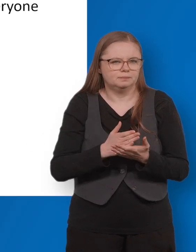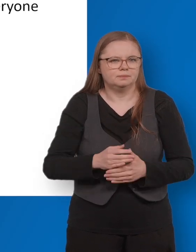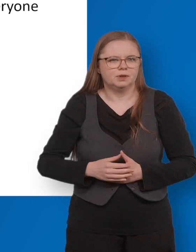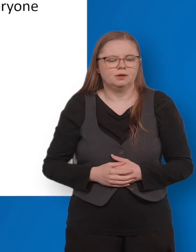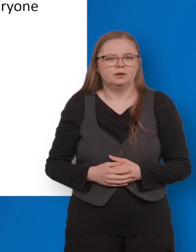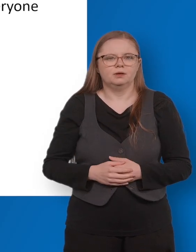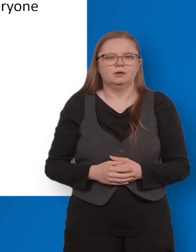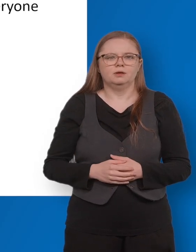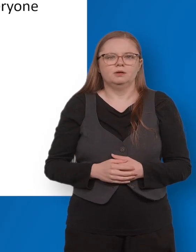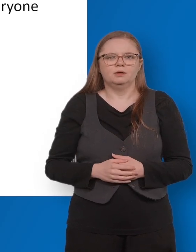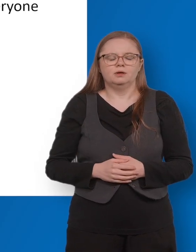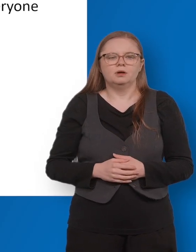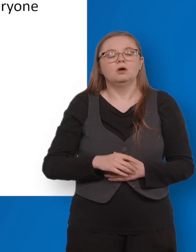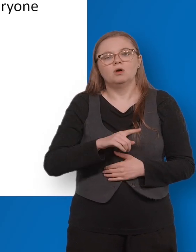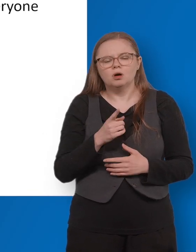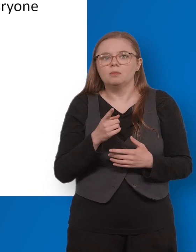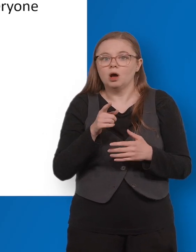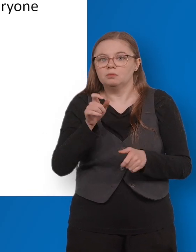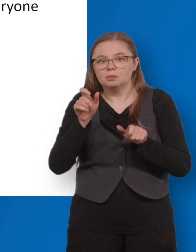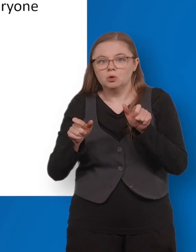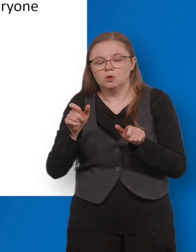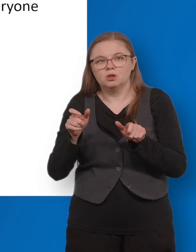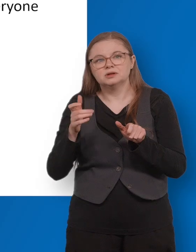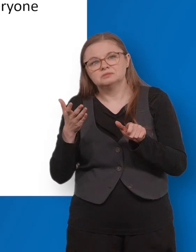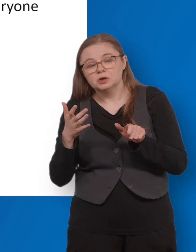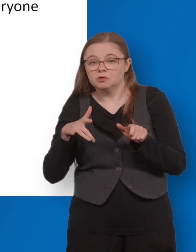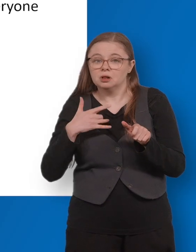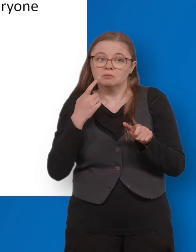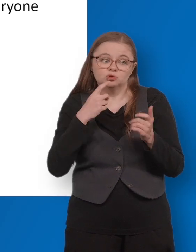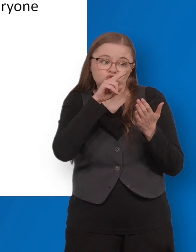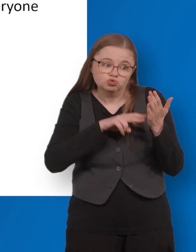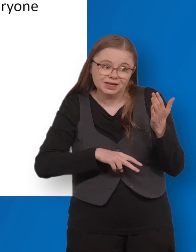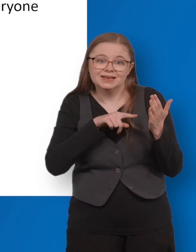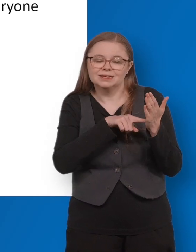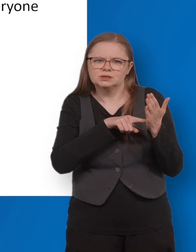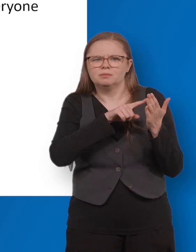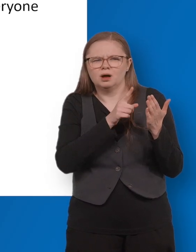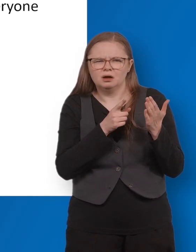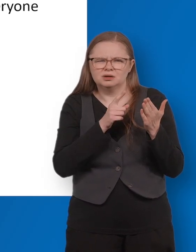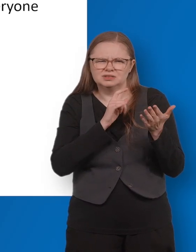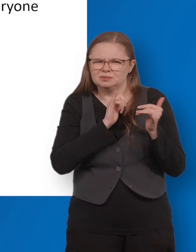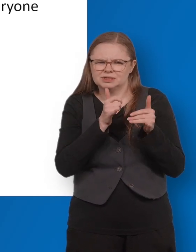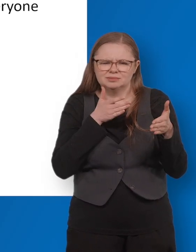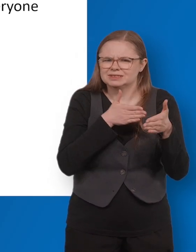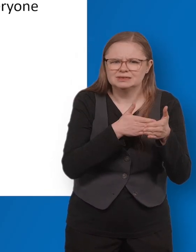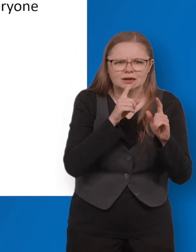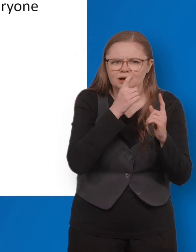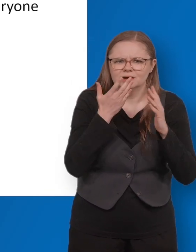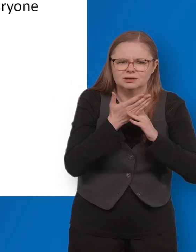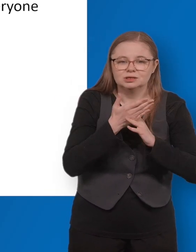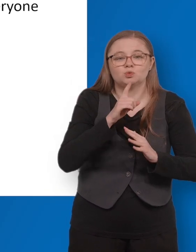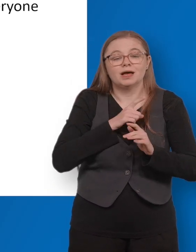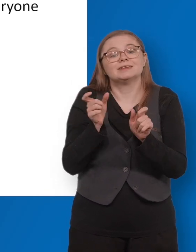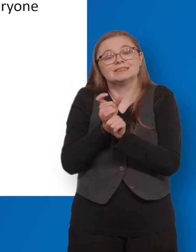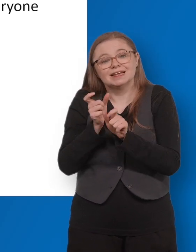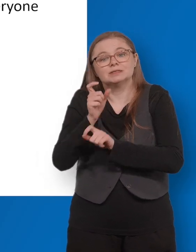for everyone didn't mean that it was easier to access, because the feedback we had from the dyslexic communities was, where